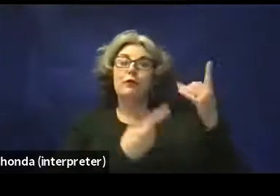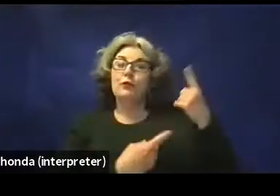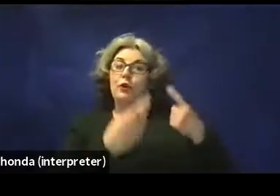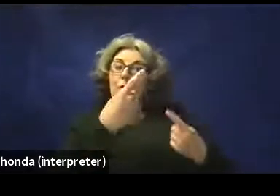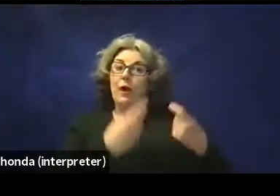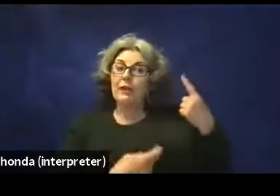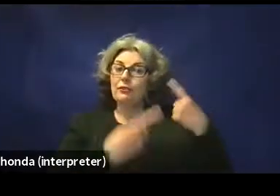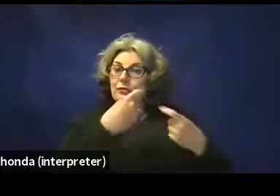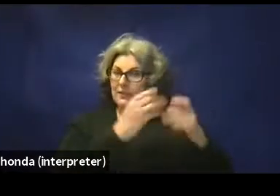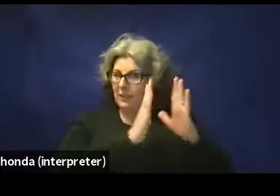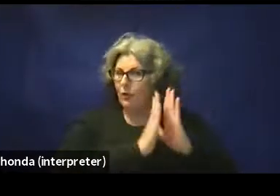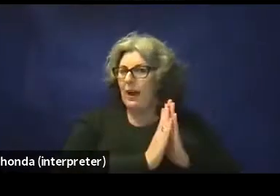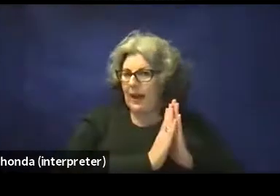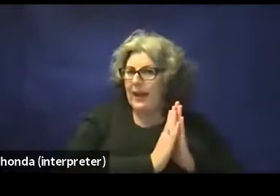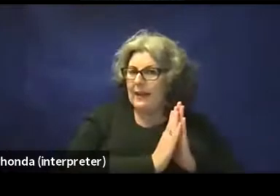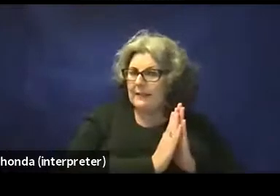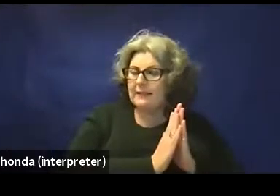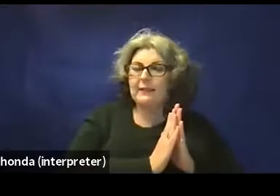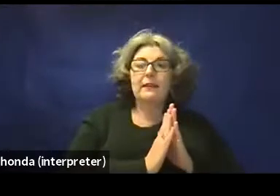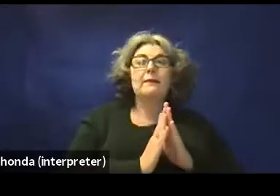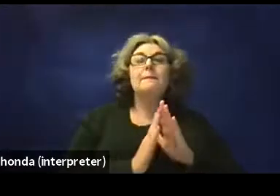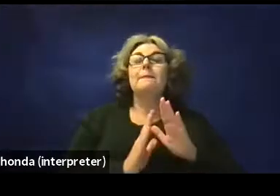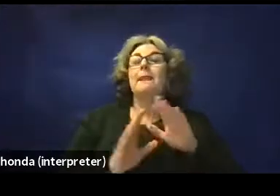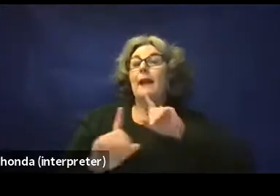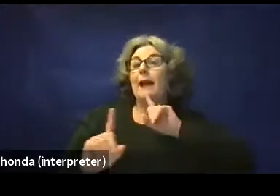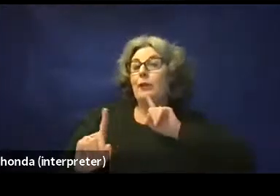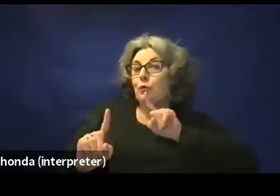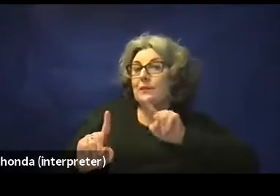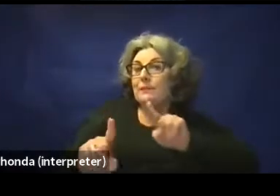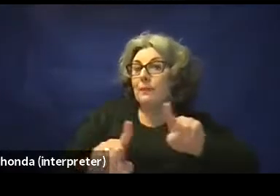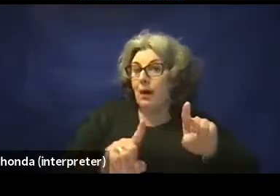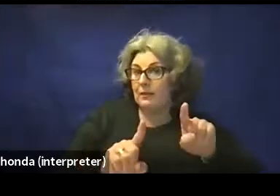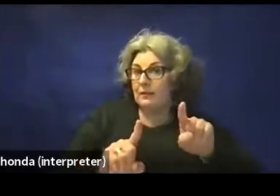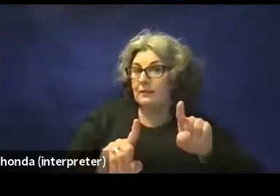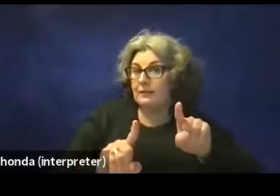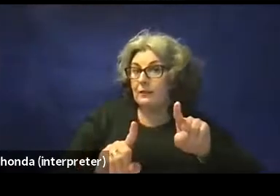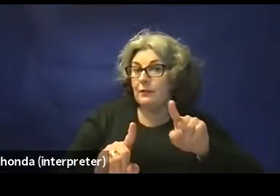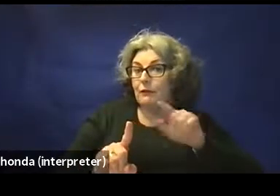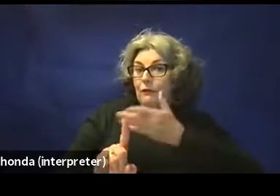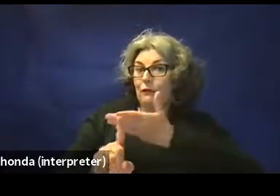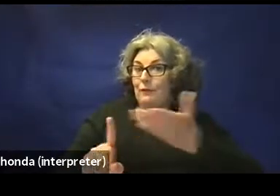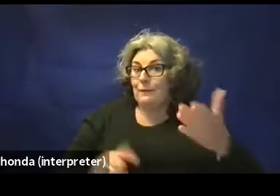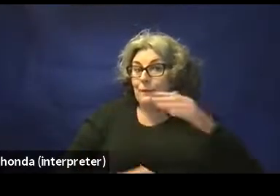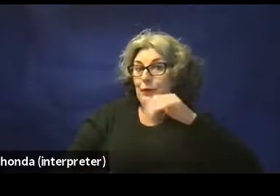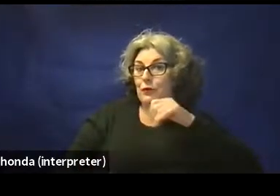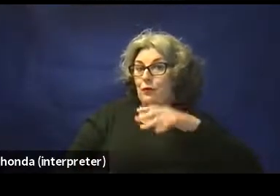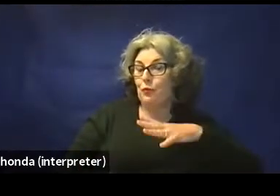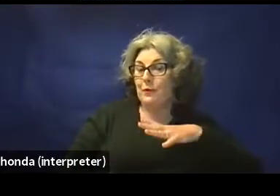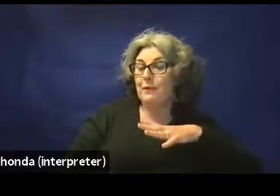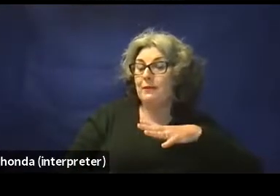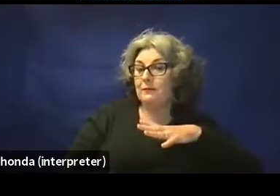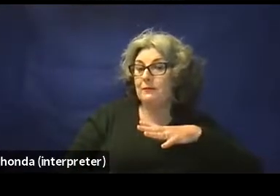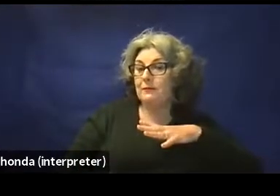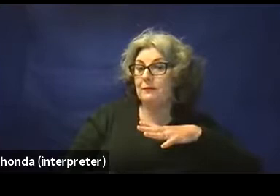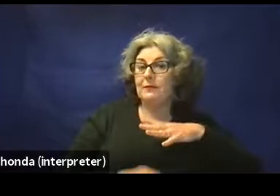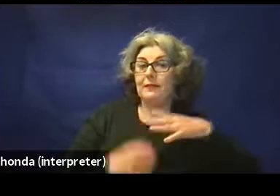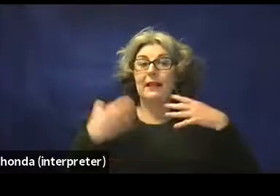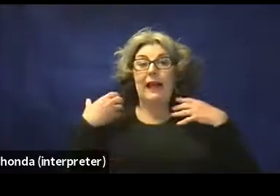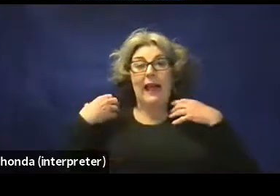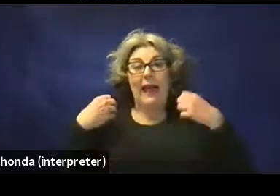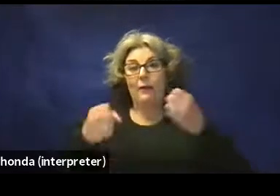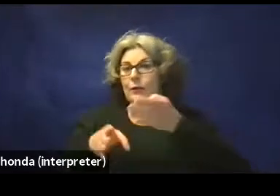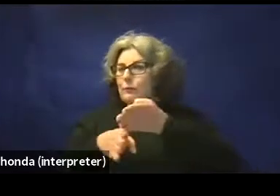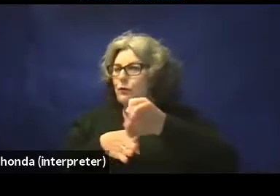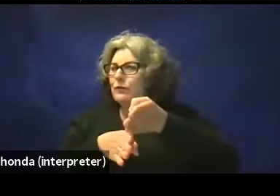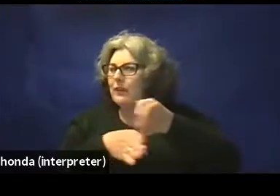were asking and the responses that they were able to get from the women that are in, health